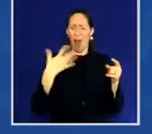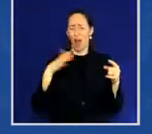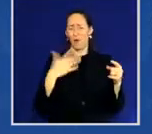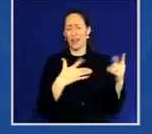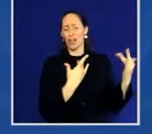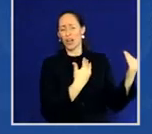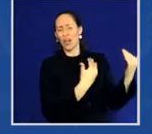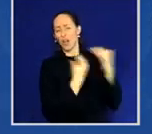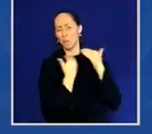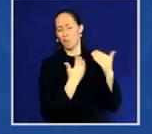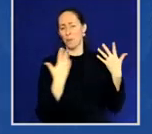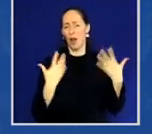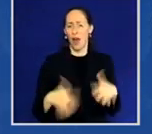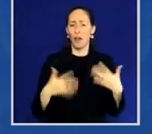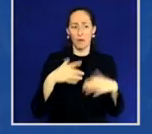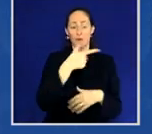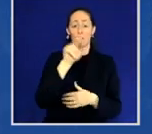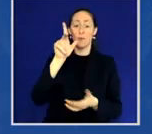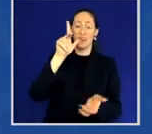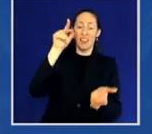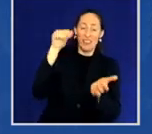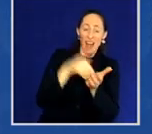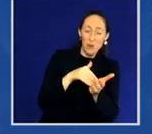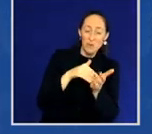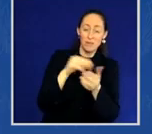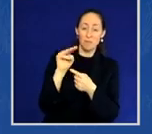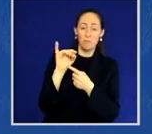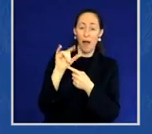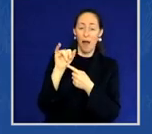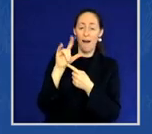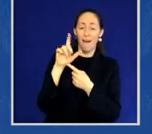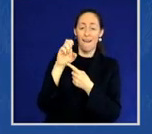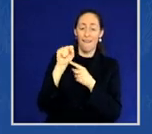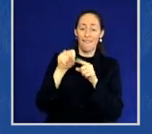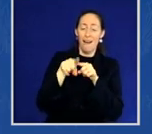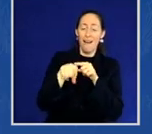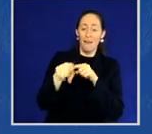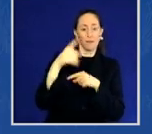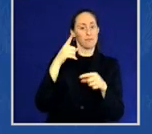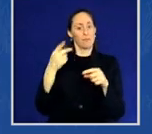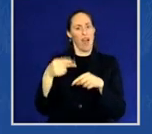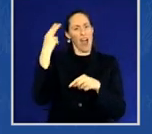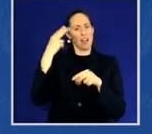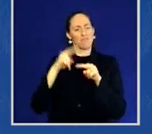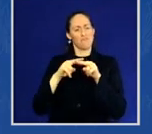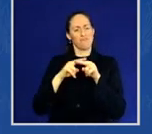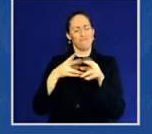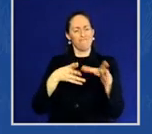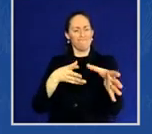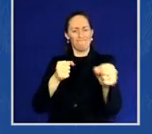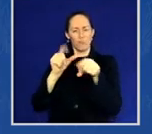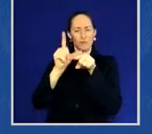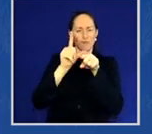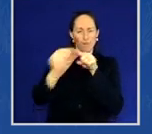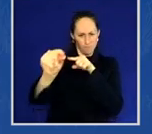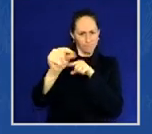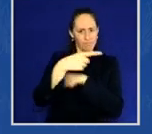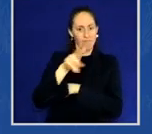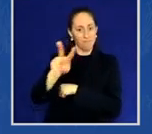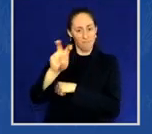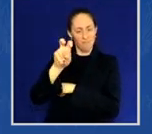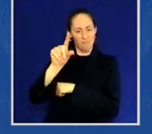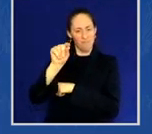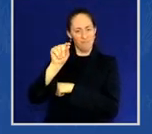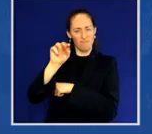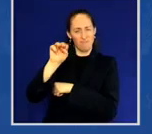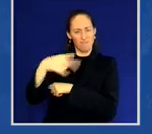23,000 miles of high-speed rail, 220 miles per hour, two-thirds of all the high-speed